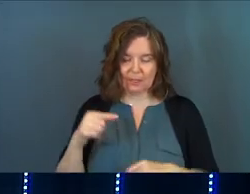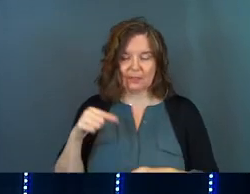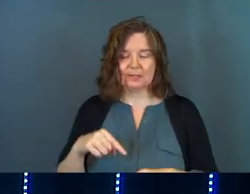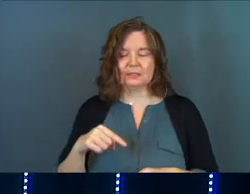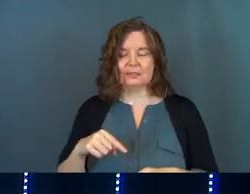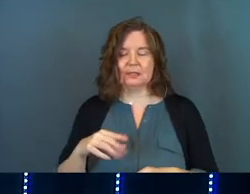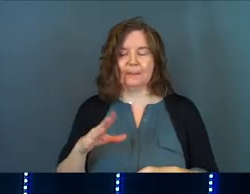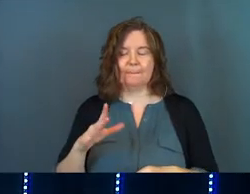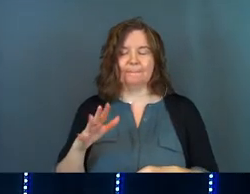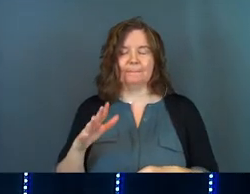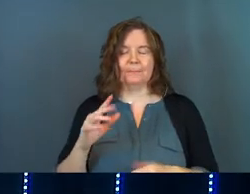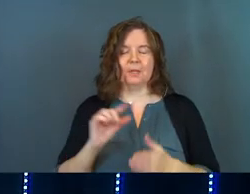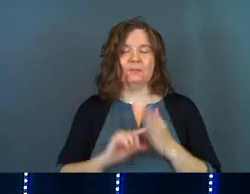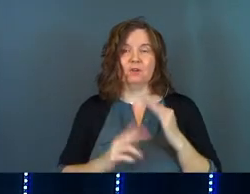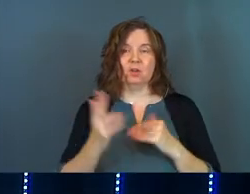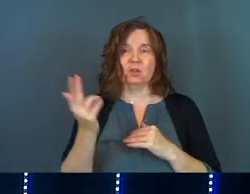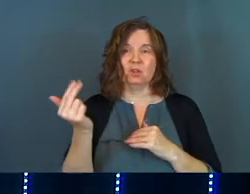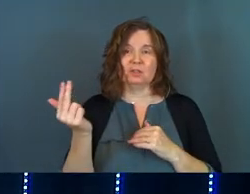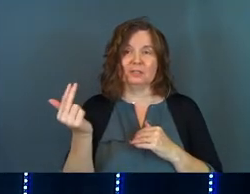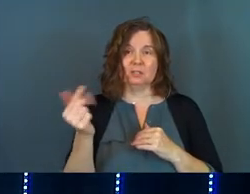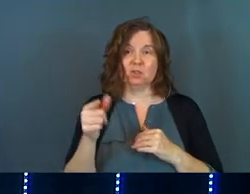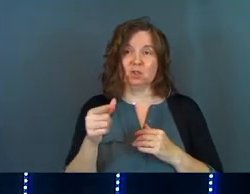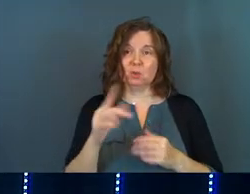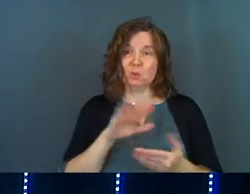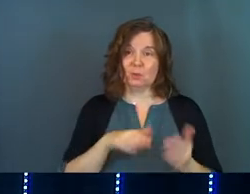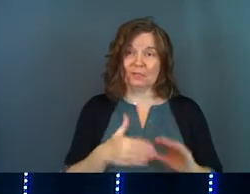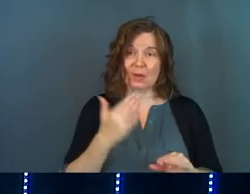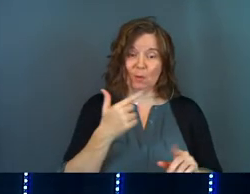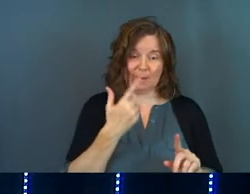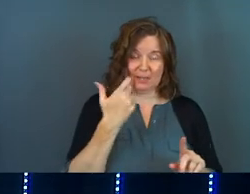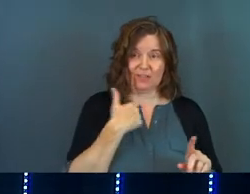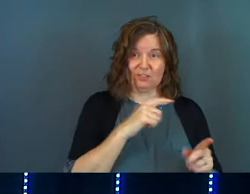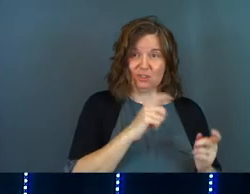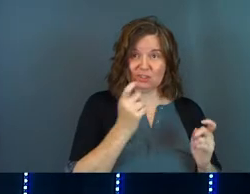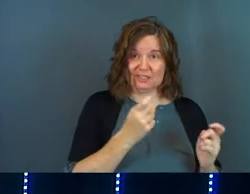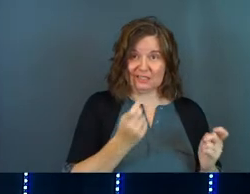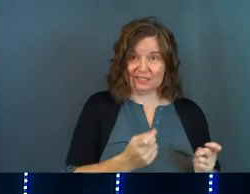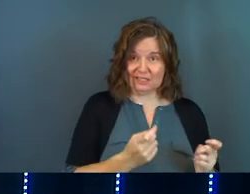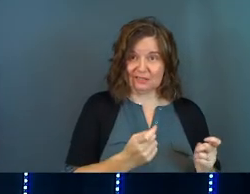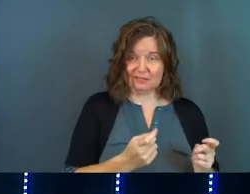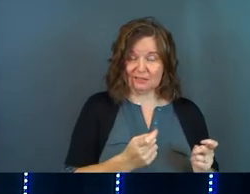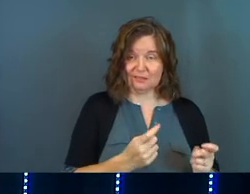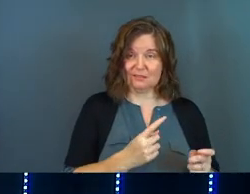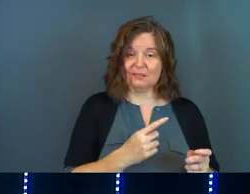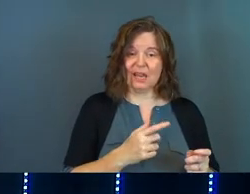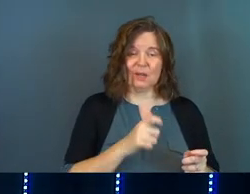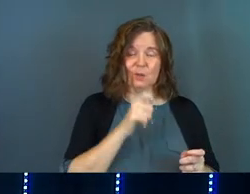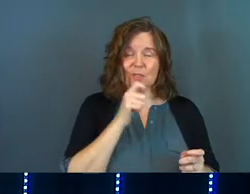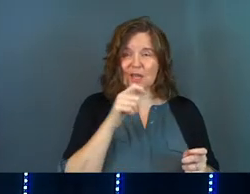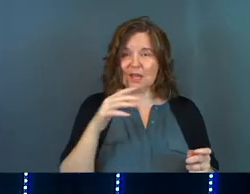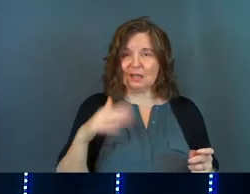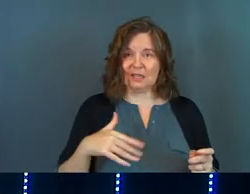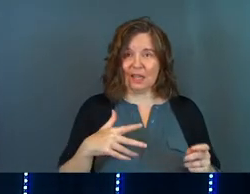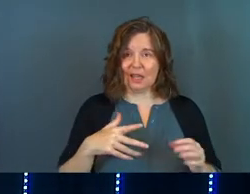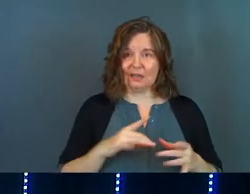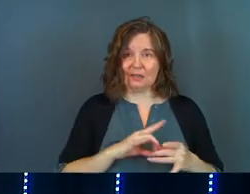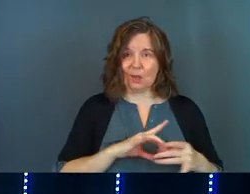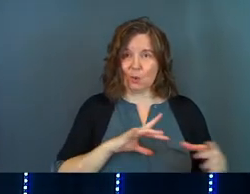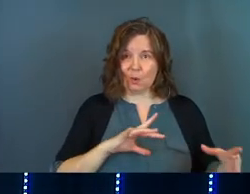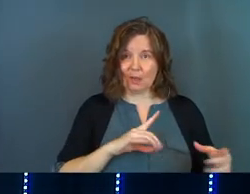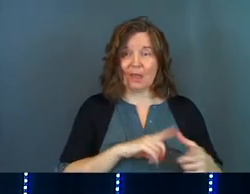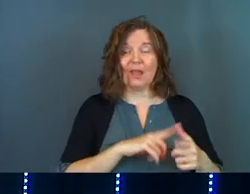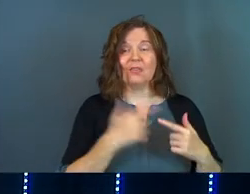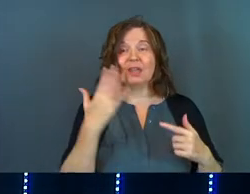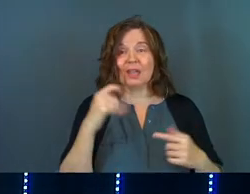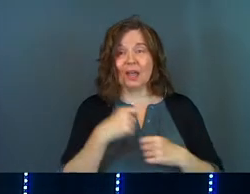This is verse 13. You were dead because of your sins and because of your sinful nature, and it was not yet cut away. And